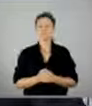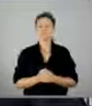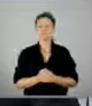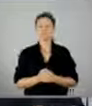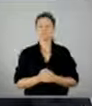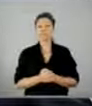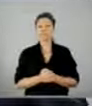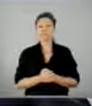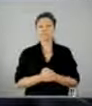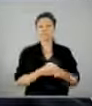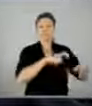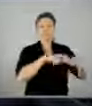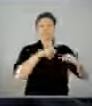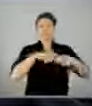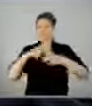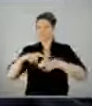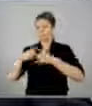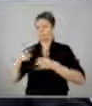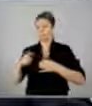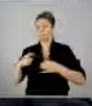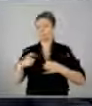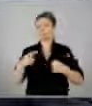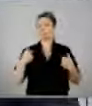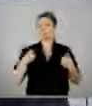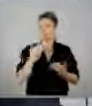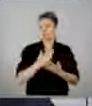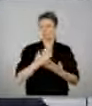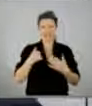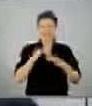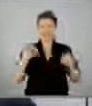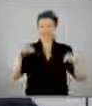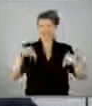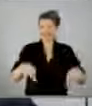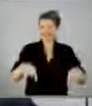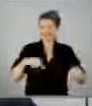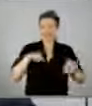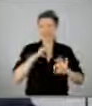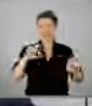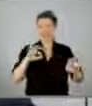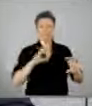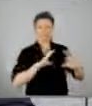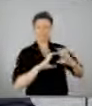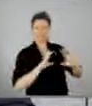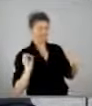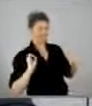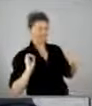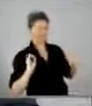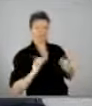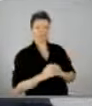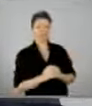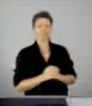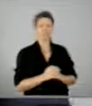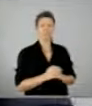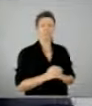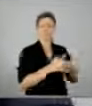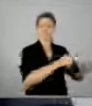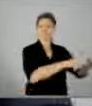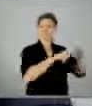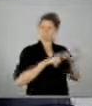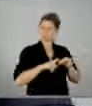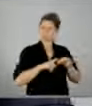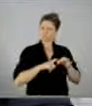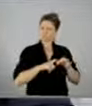can't comment on it because I wasn't a party to either of the conversations. Something like this was to happen again, how quickly would you expect to be told